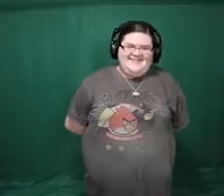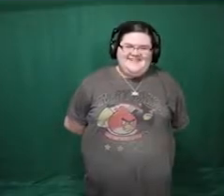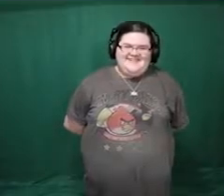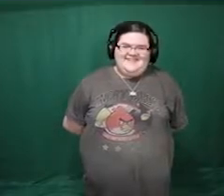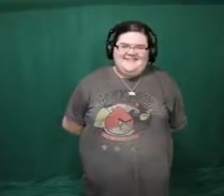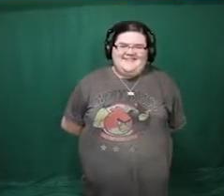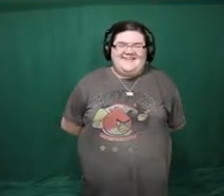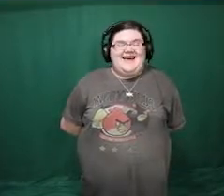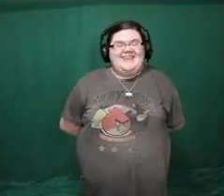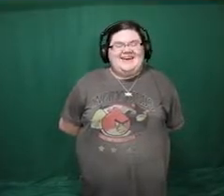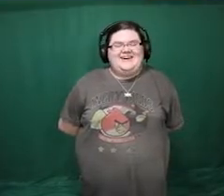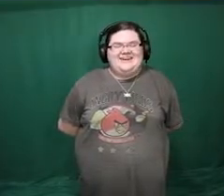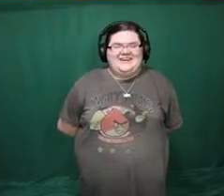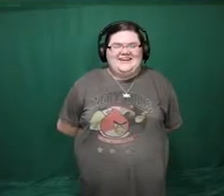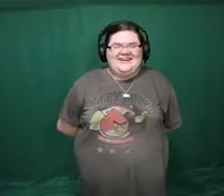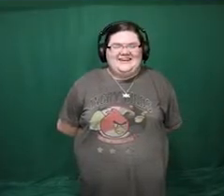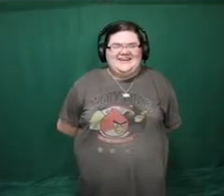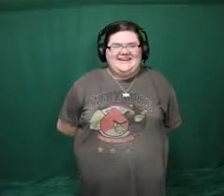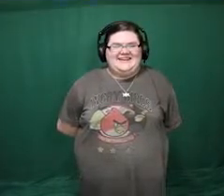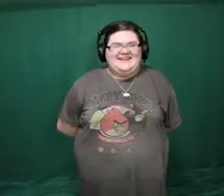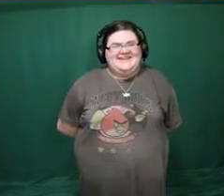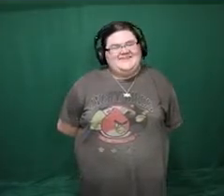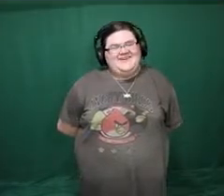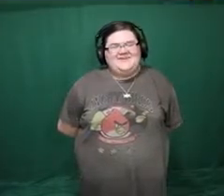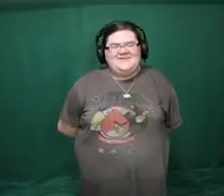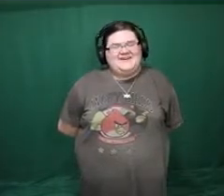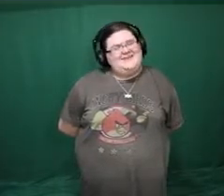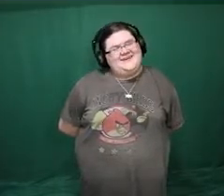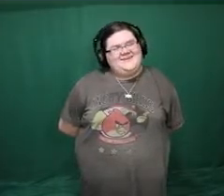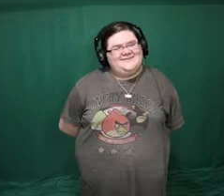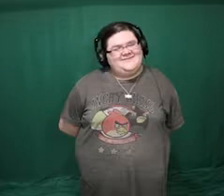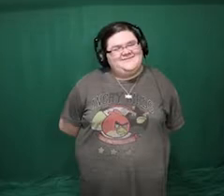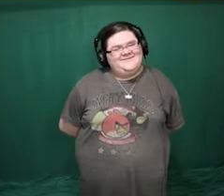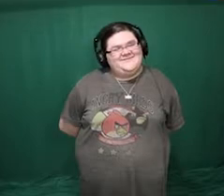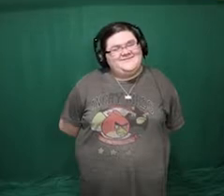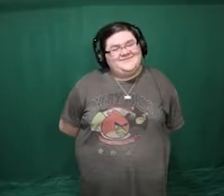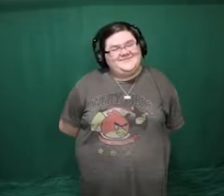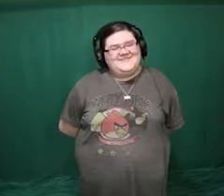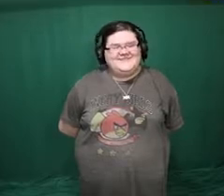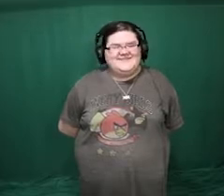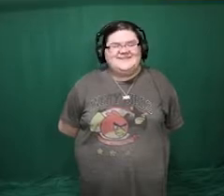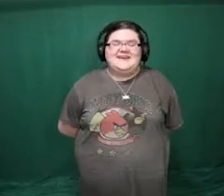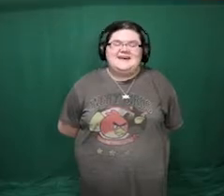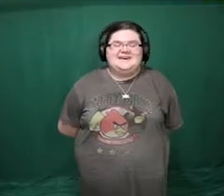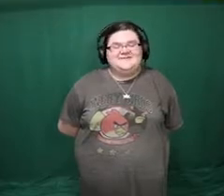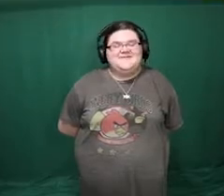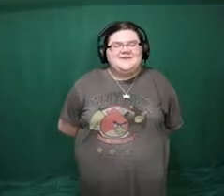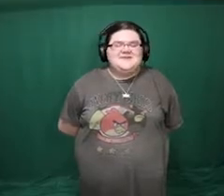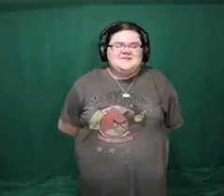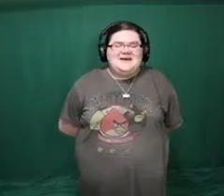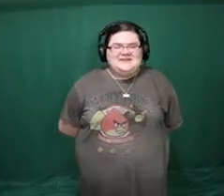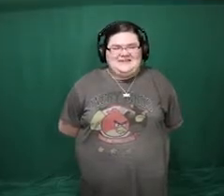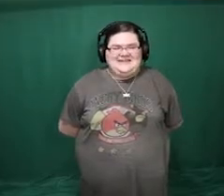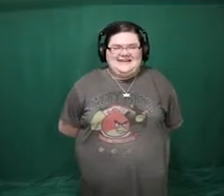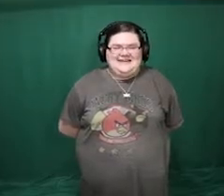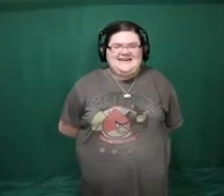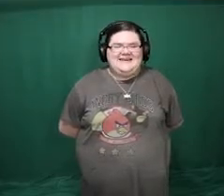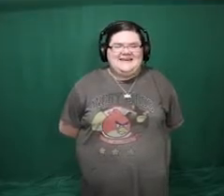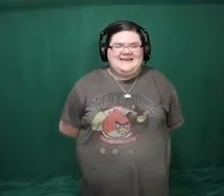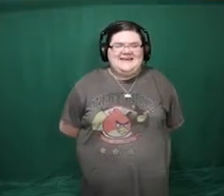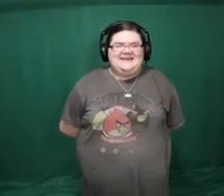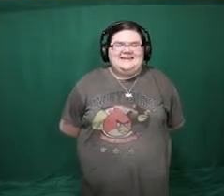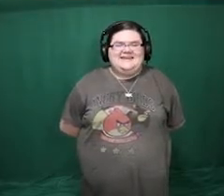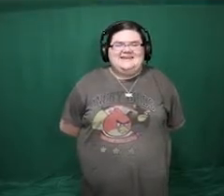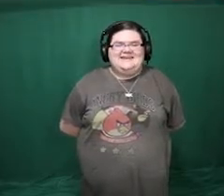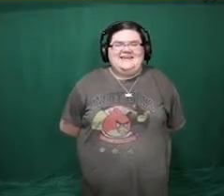Come on, you blues. You lot are toxic. Yeah, well, they are. We're a team. Well, but yeah, I mean. Yeah, we're a team until we lose. Oh my god. Yeah. Basically. Until